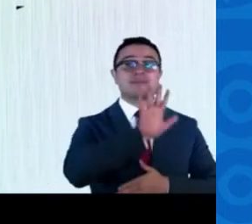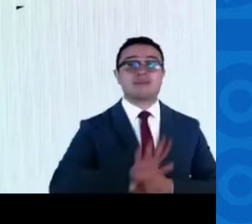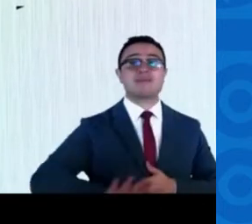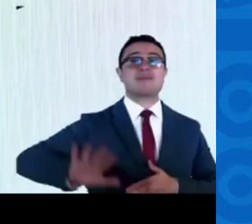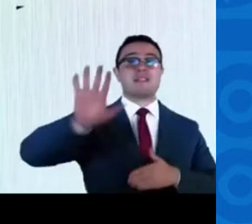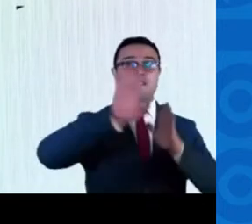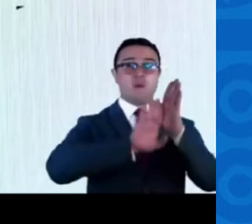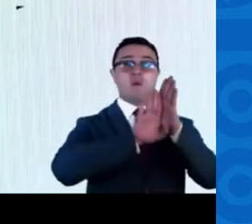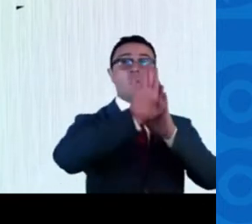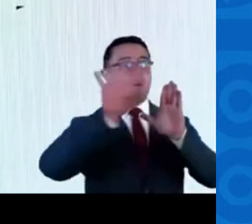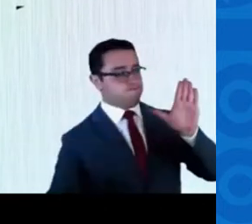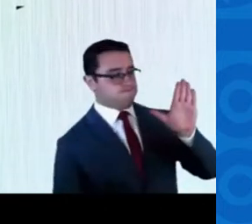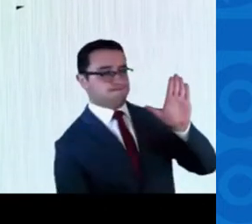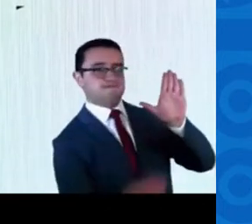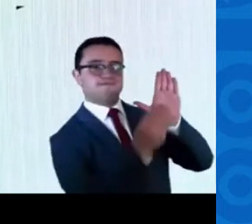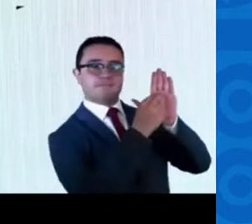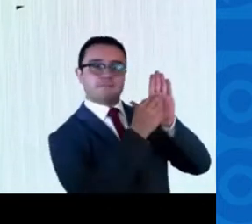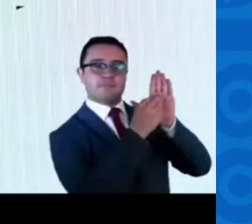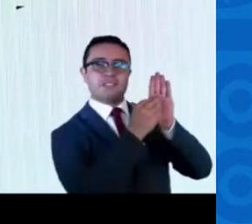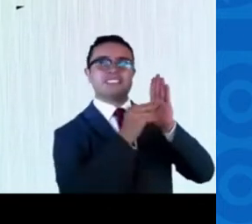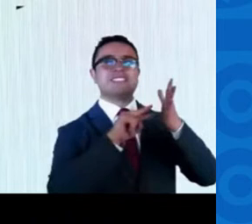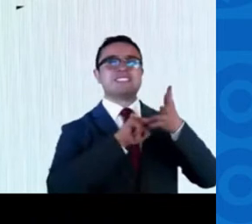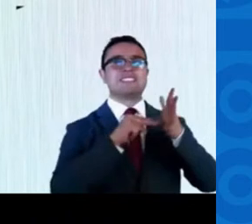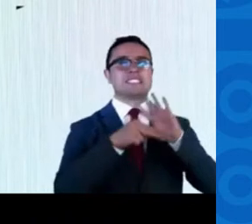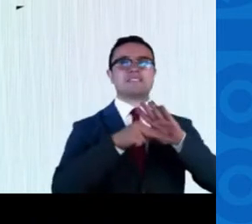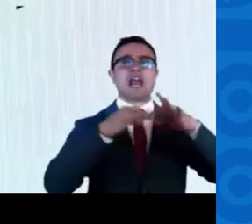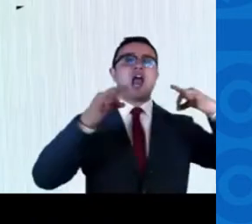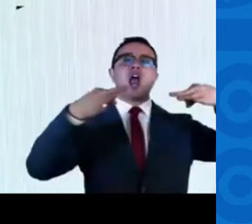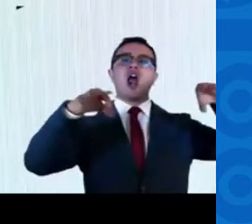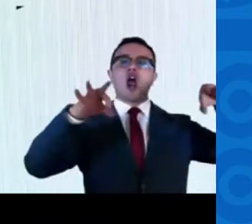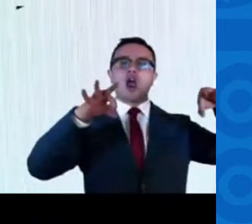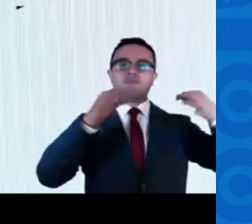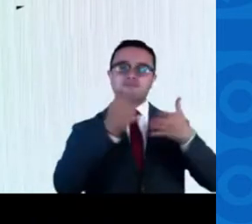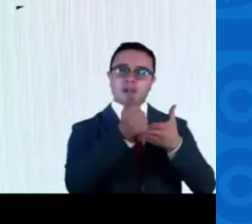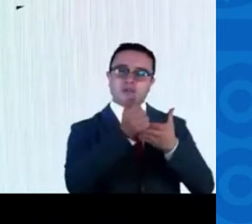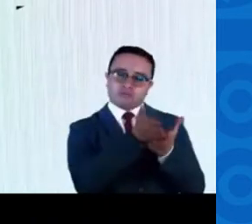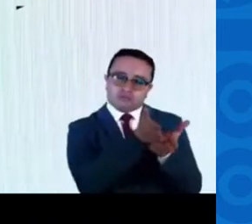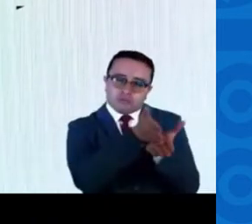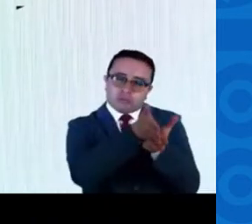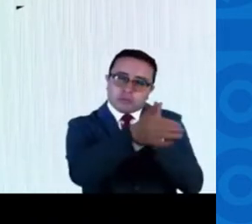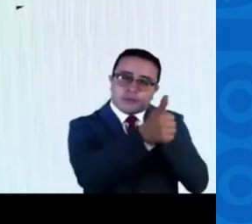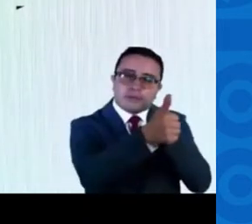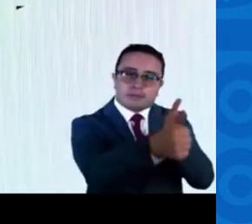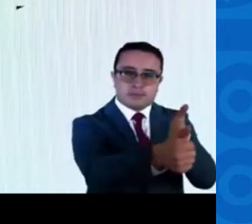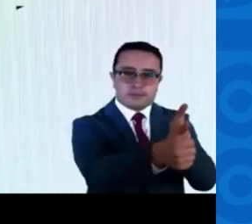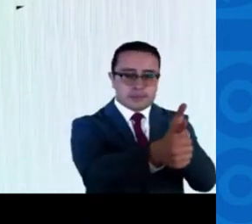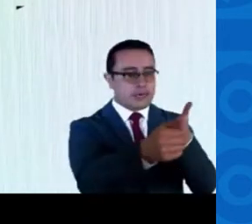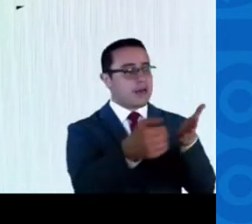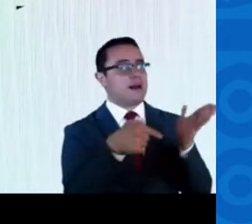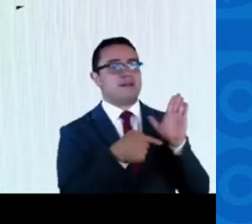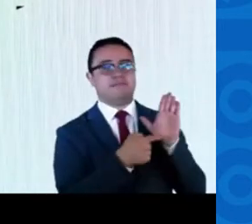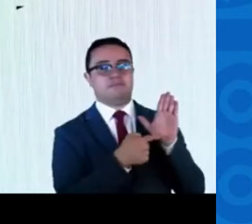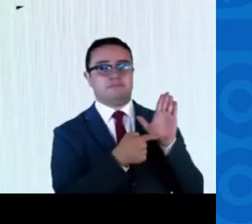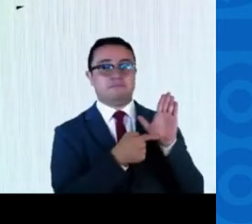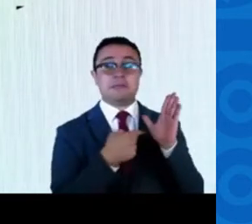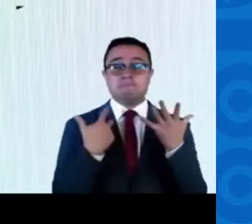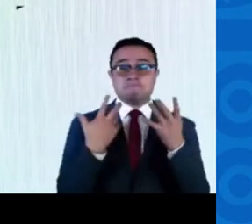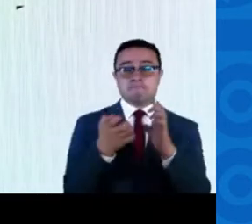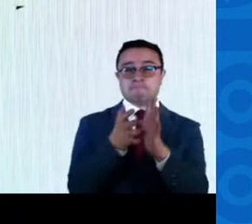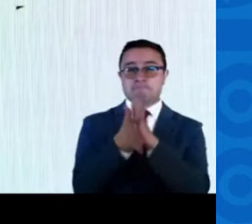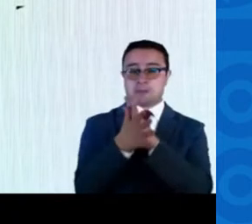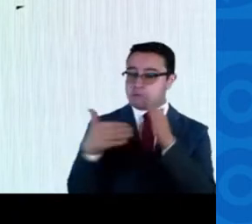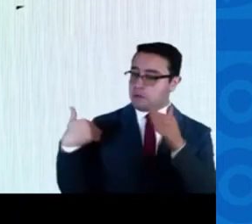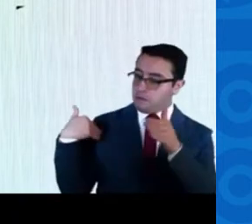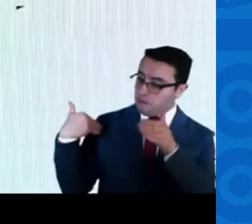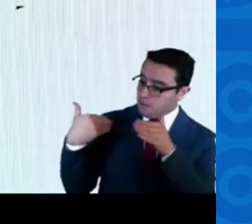was included in our national plan for development, and it was like a roadmap. And here I wish to mention